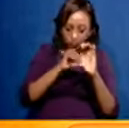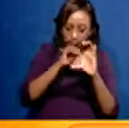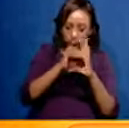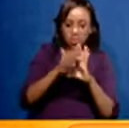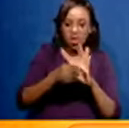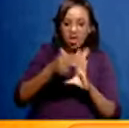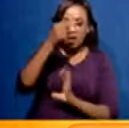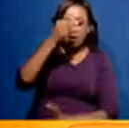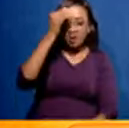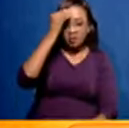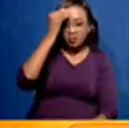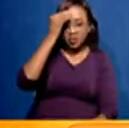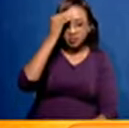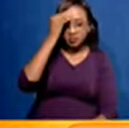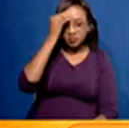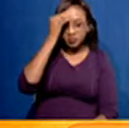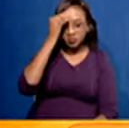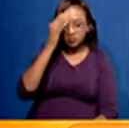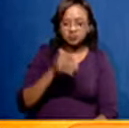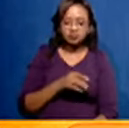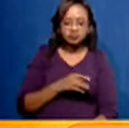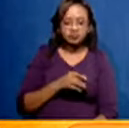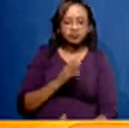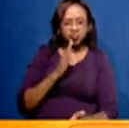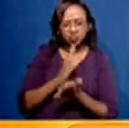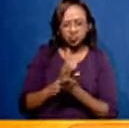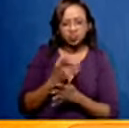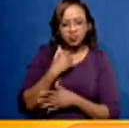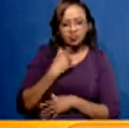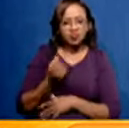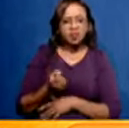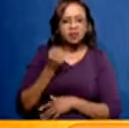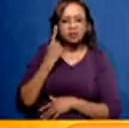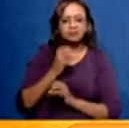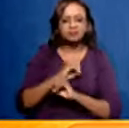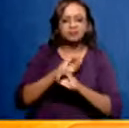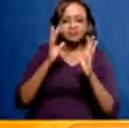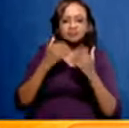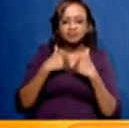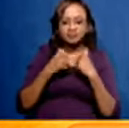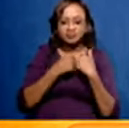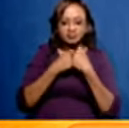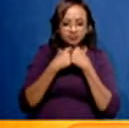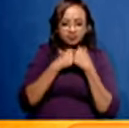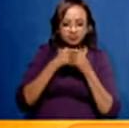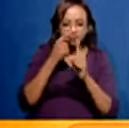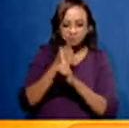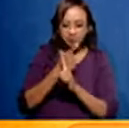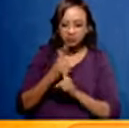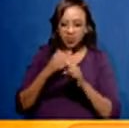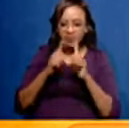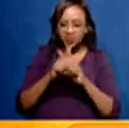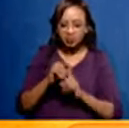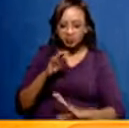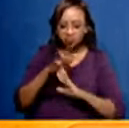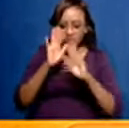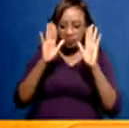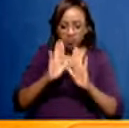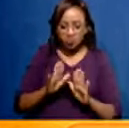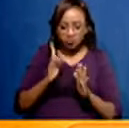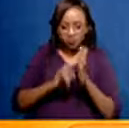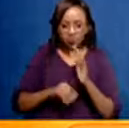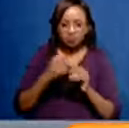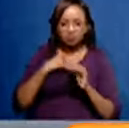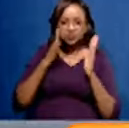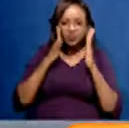no comes, I understand that the challenges are significant, but I also want to particularly focus on the opportunities which are ahead of us. You